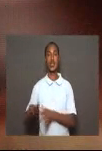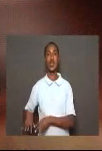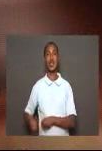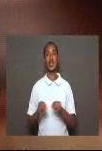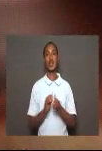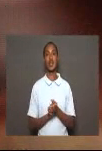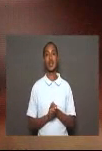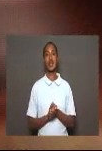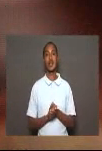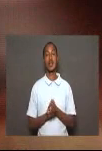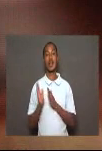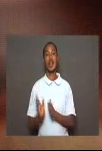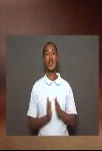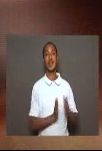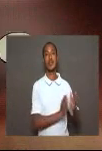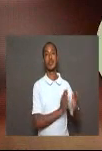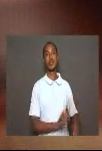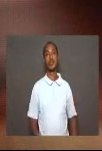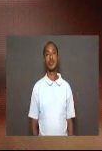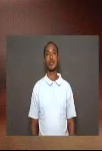Students, let's get ready.